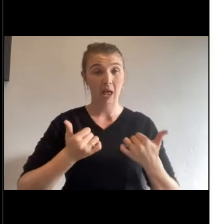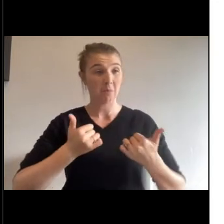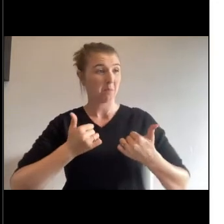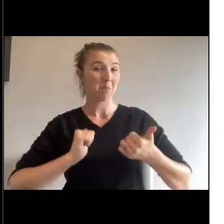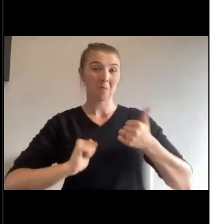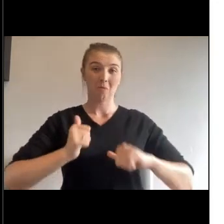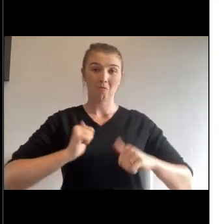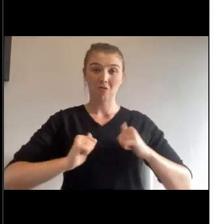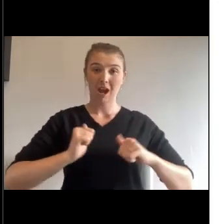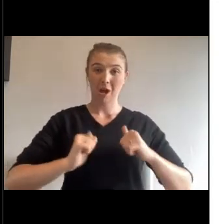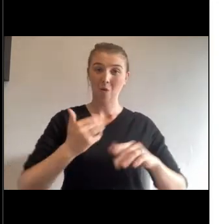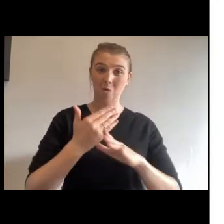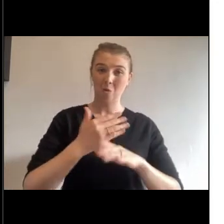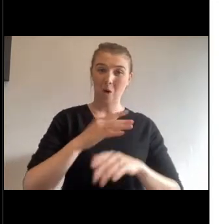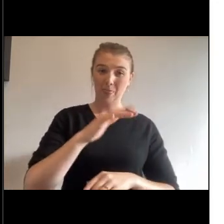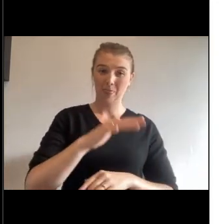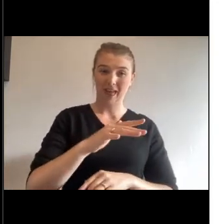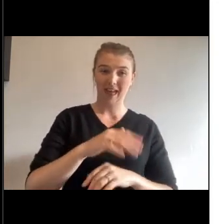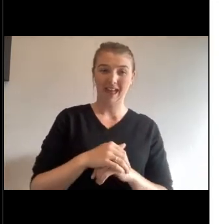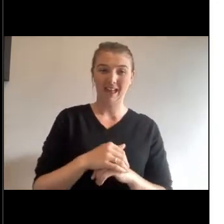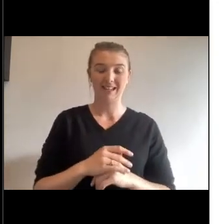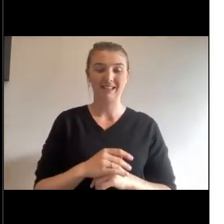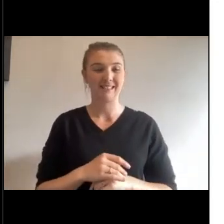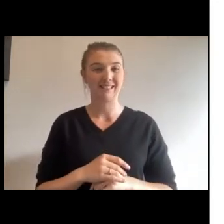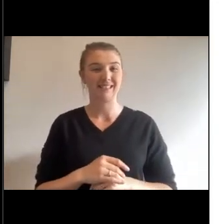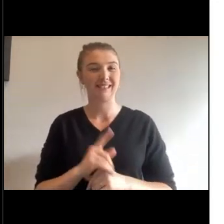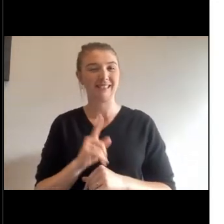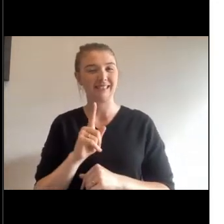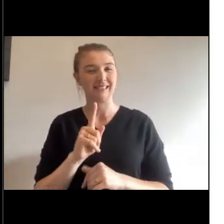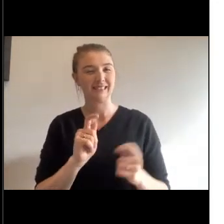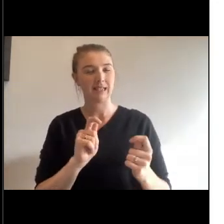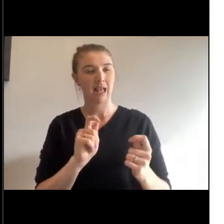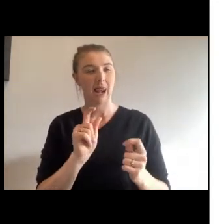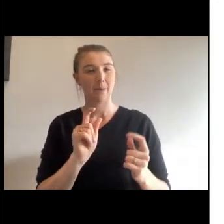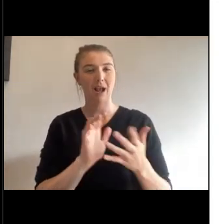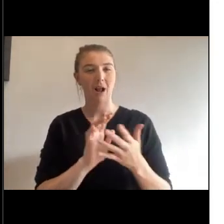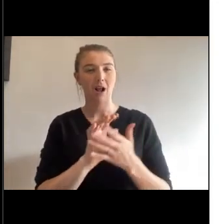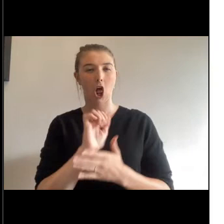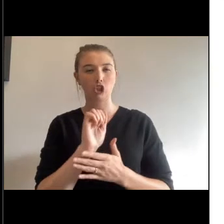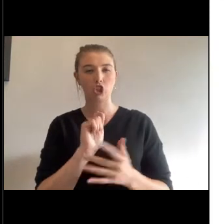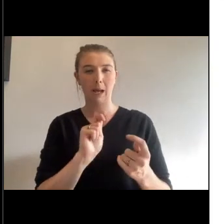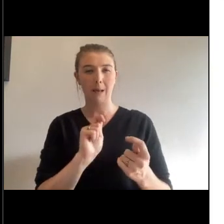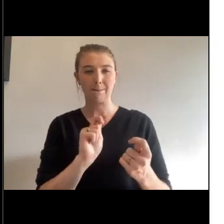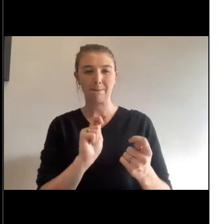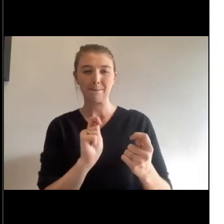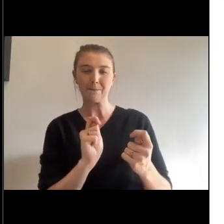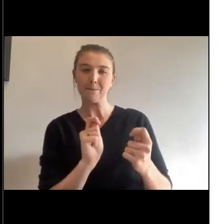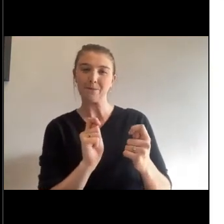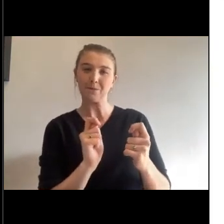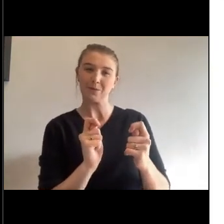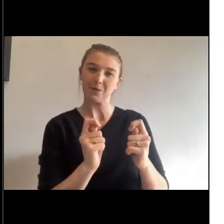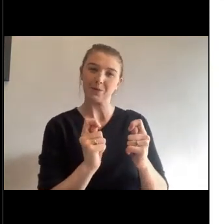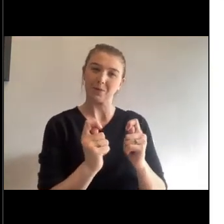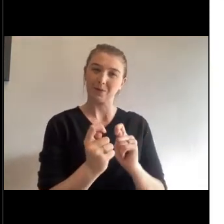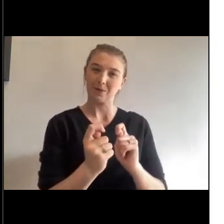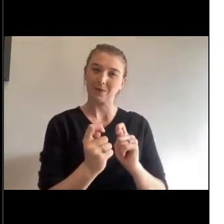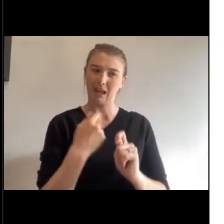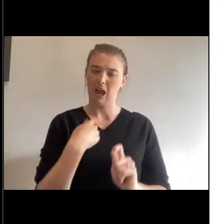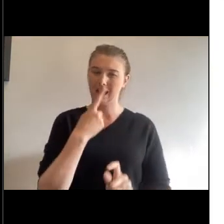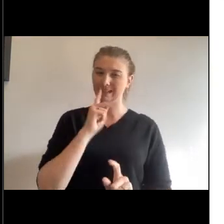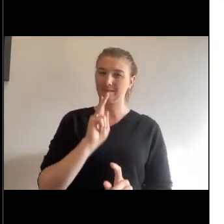like Glaxo Wellcome. But there was a cultural shift, and I could see that cultural shift from the company that